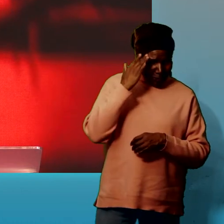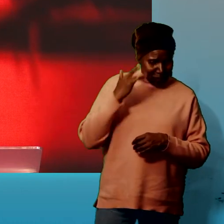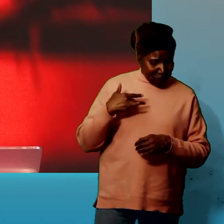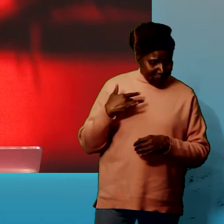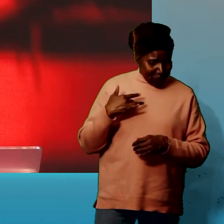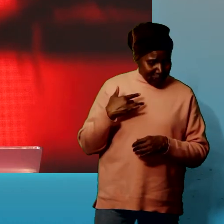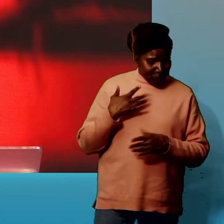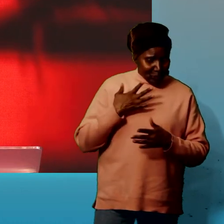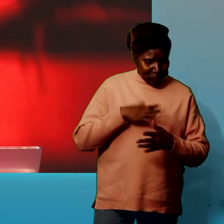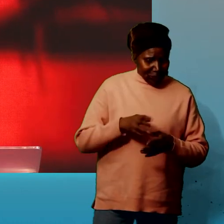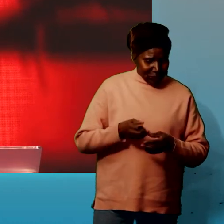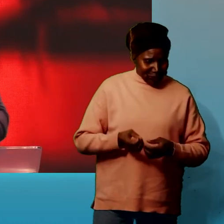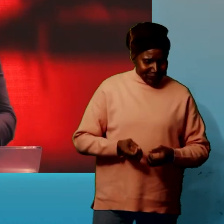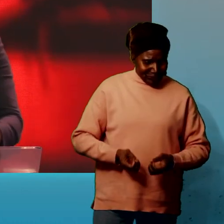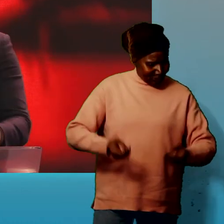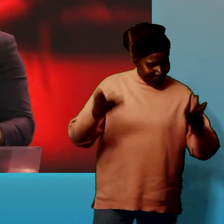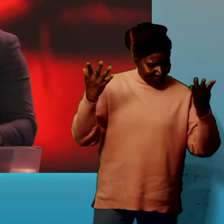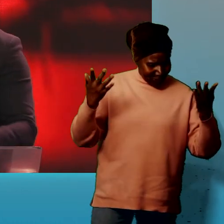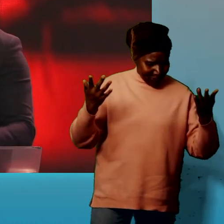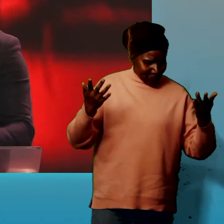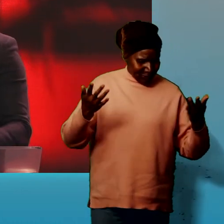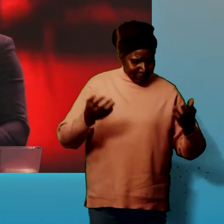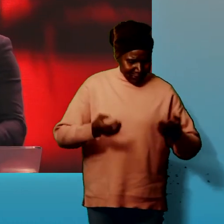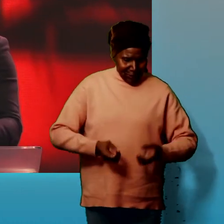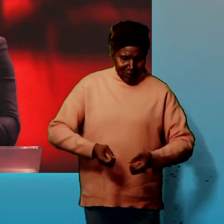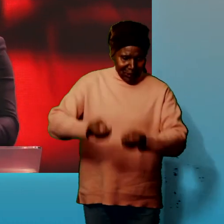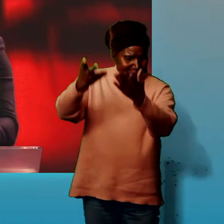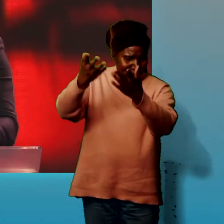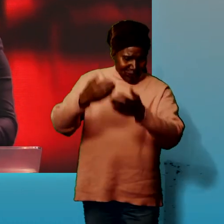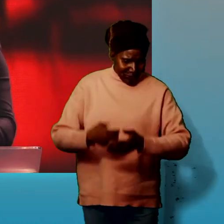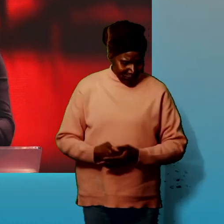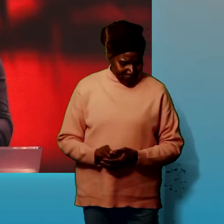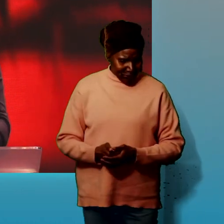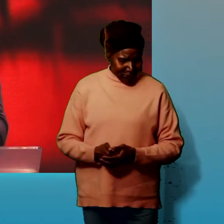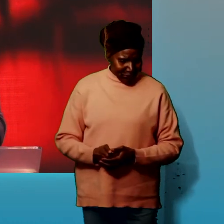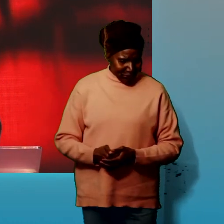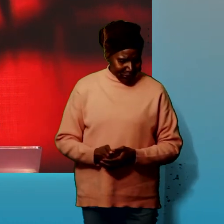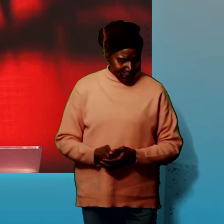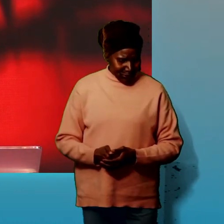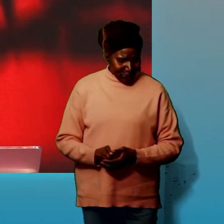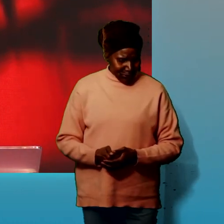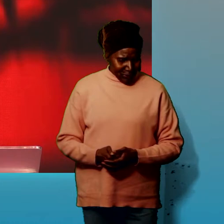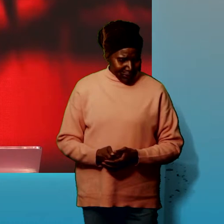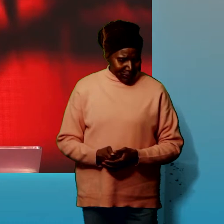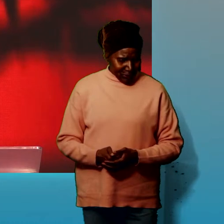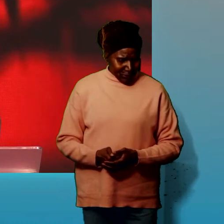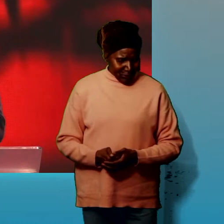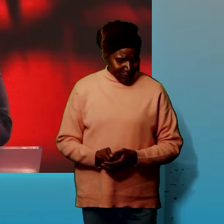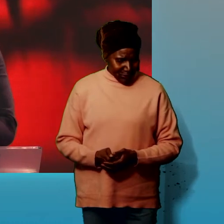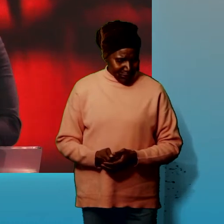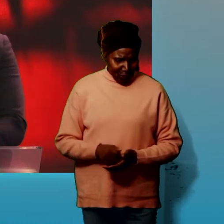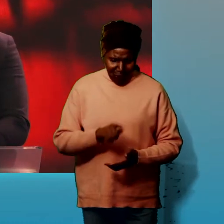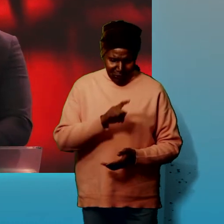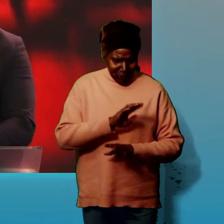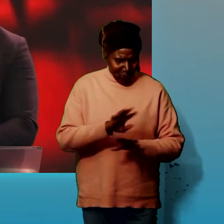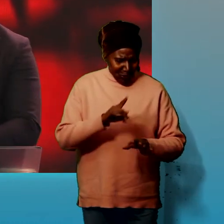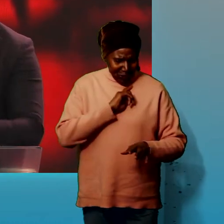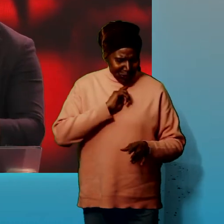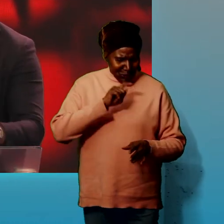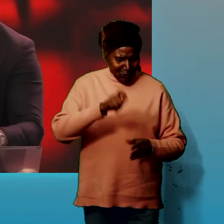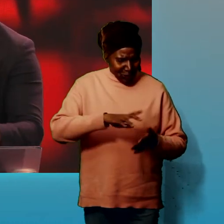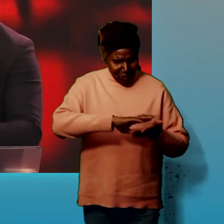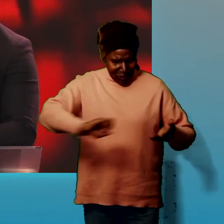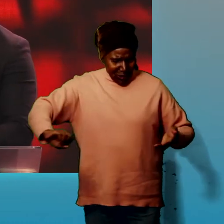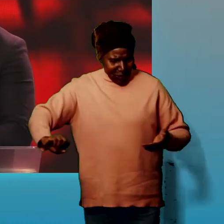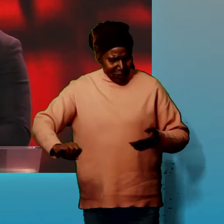go. We need to lay it down willingly, not have it taken from us, but